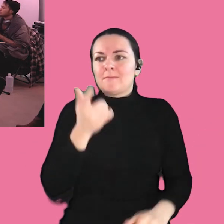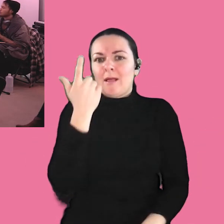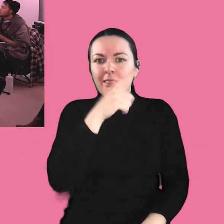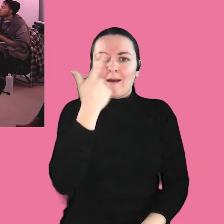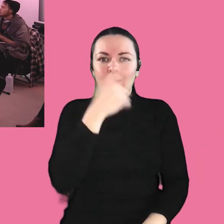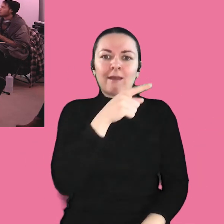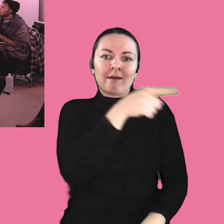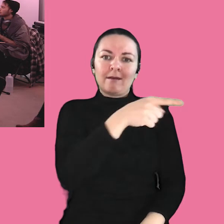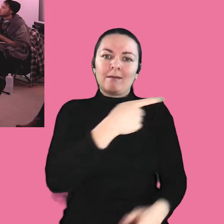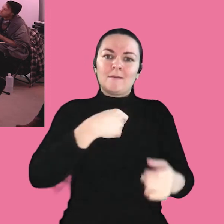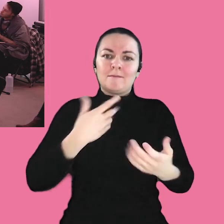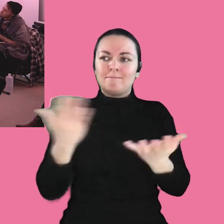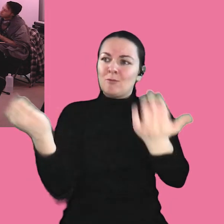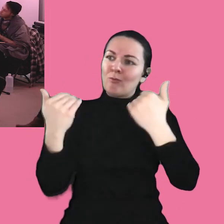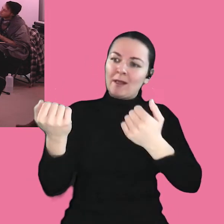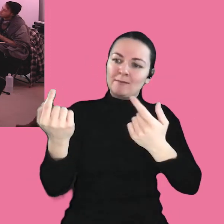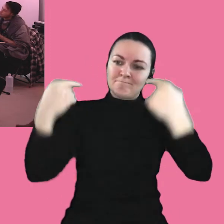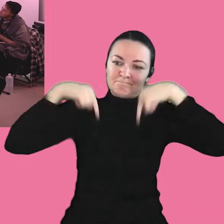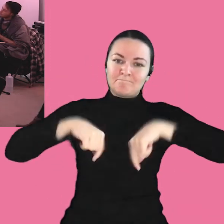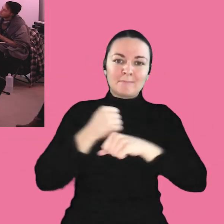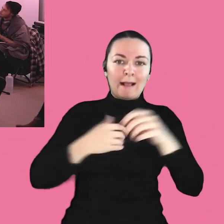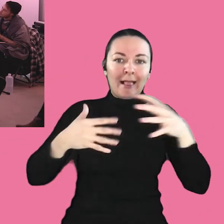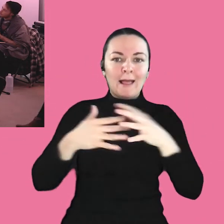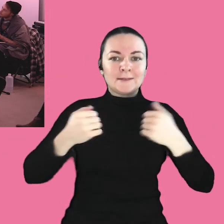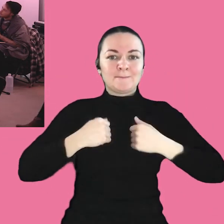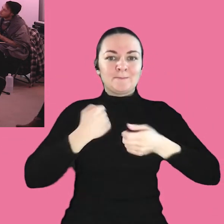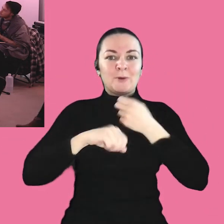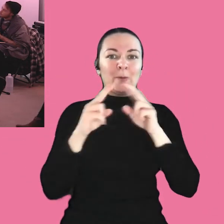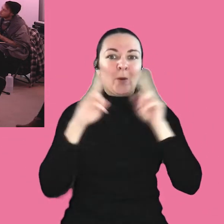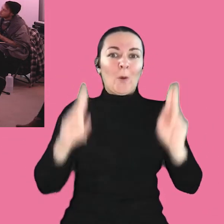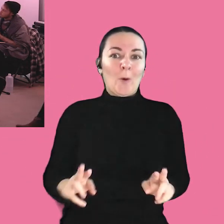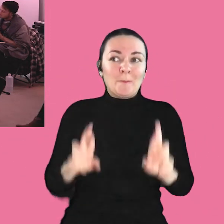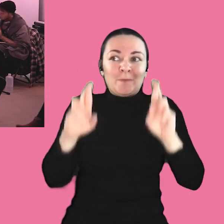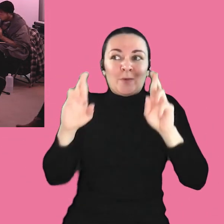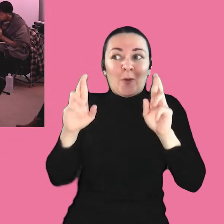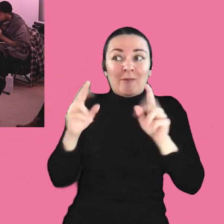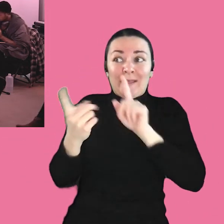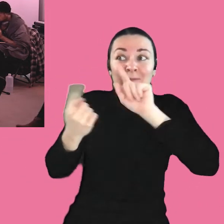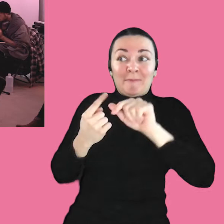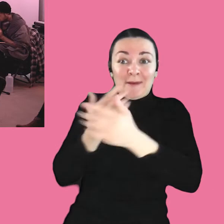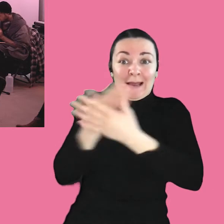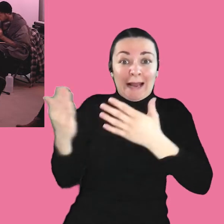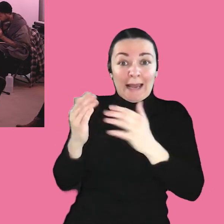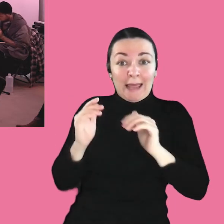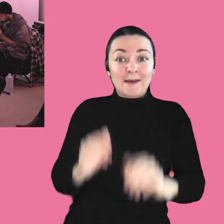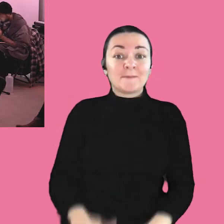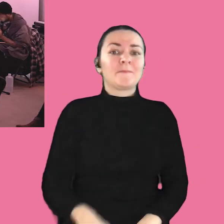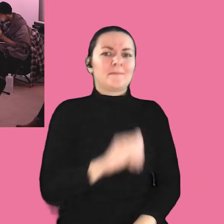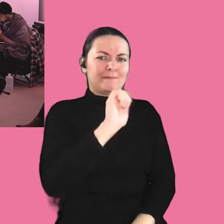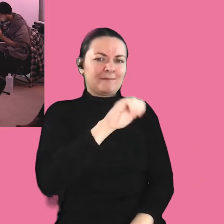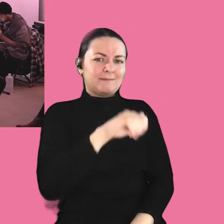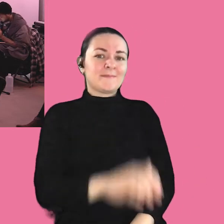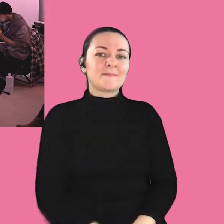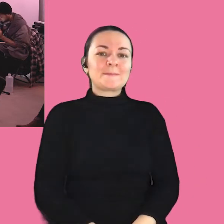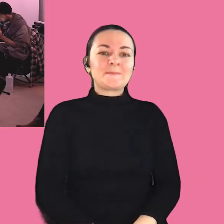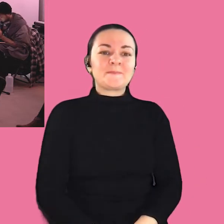activists. And my envisioning of what an artist is someone who is embedded within communities that they live in and can help be a positive agent